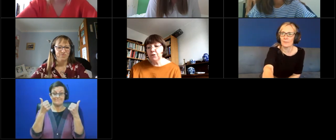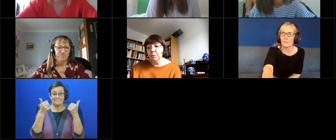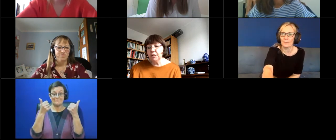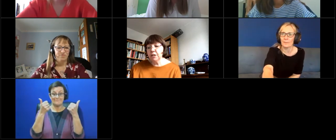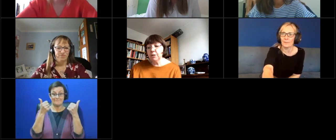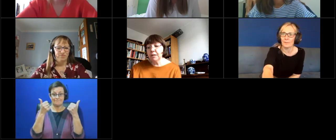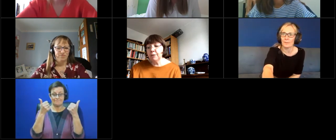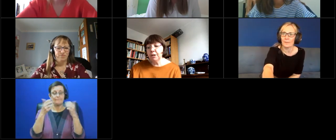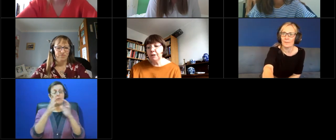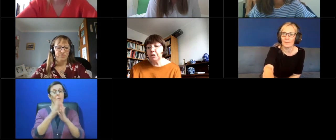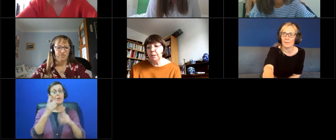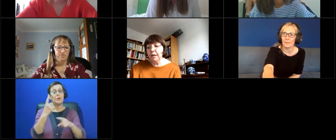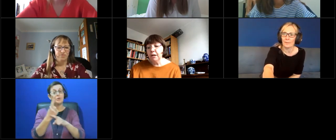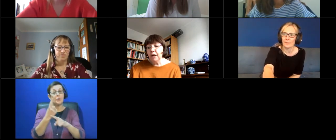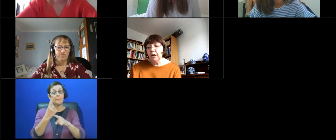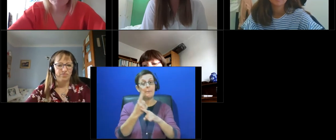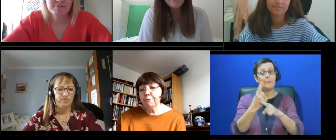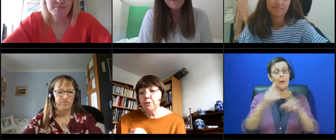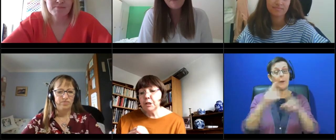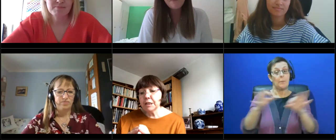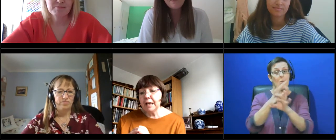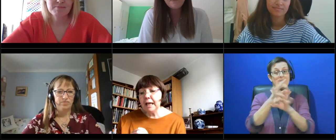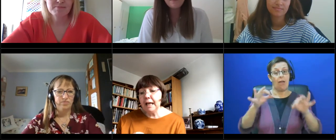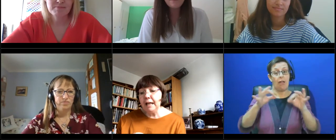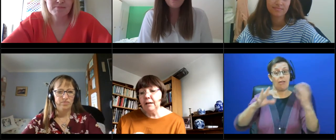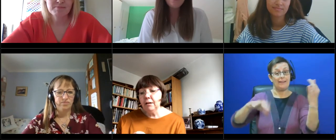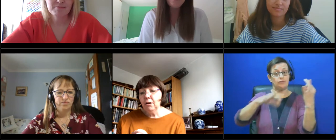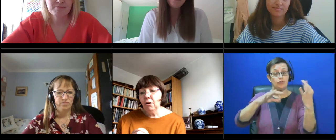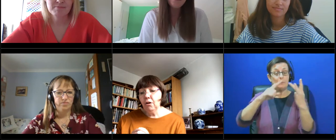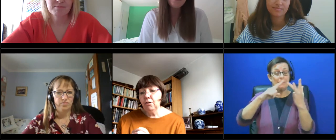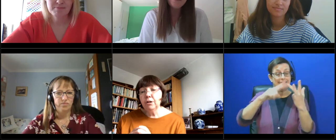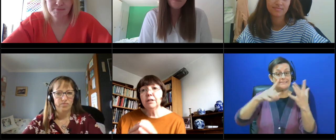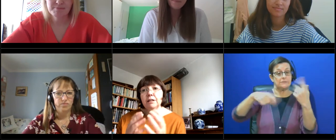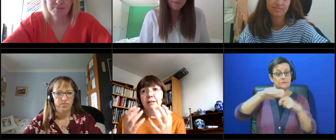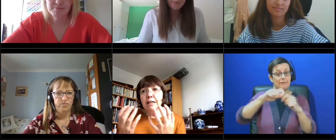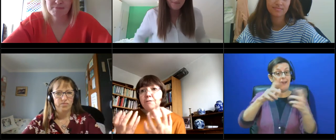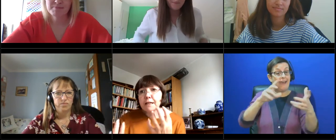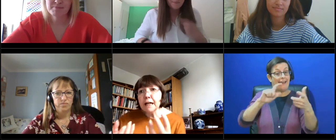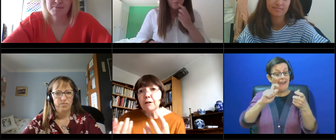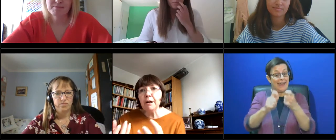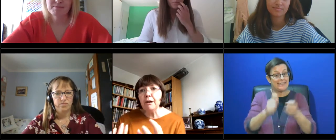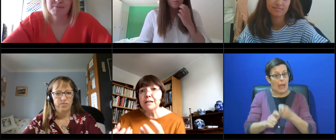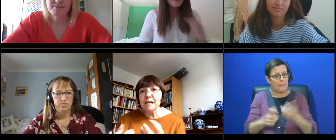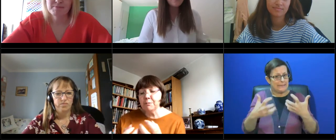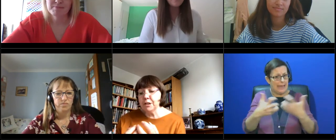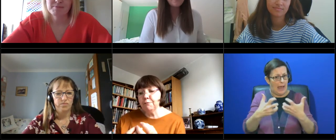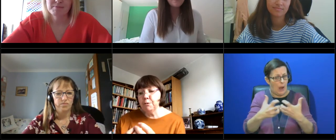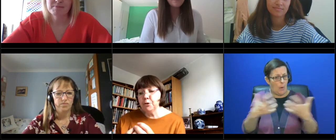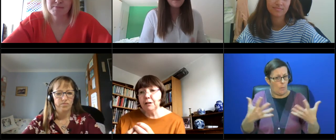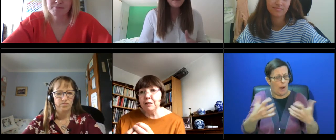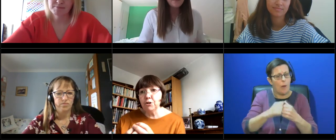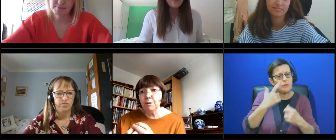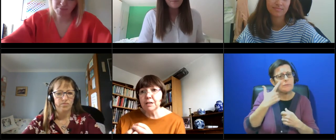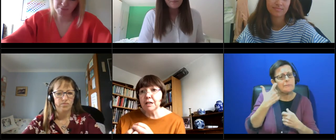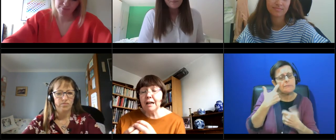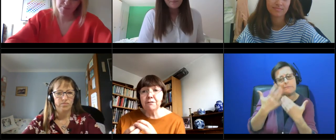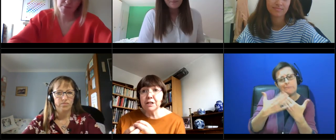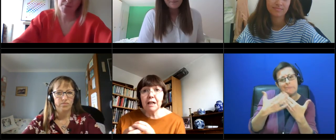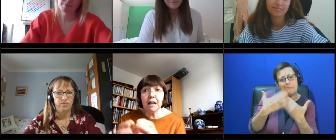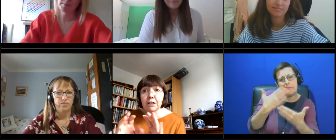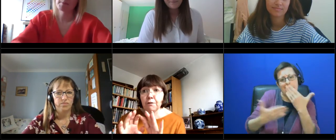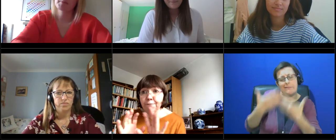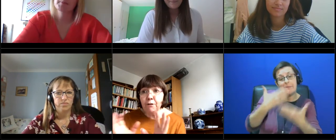musical instrument. So again, we're going to be focusing in on, let's find out about adaptive musical instruments.